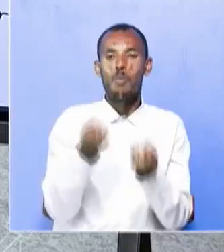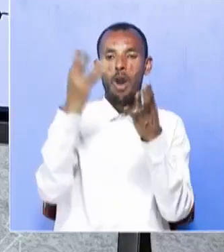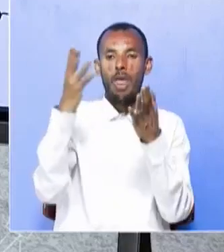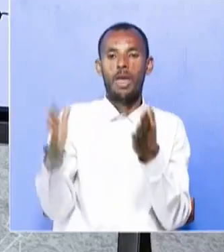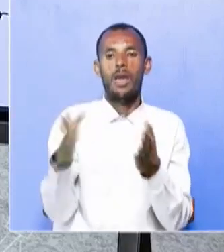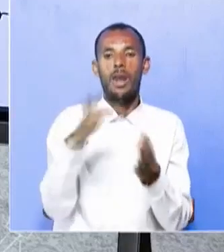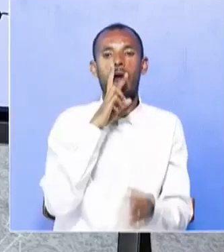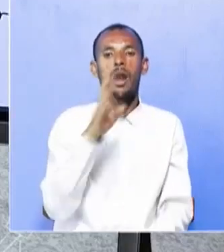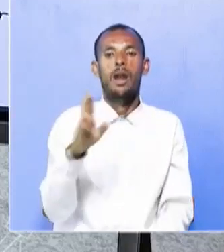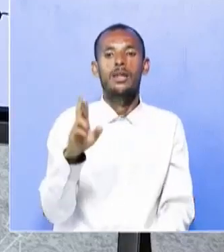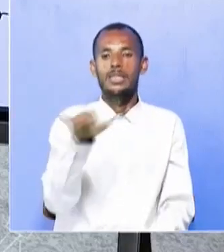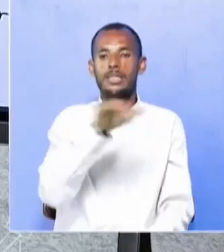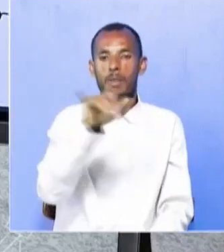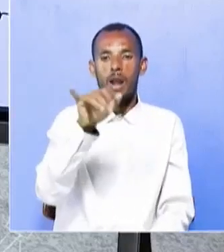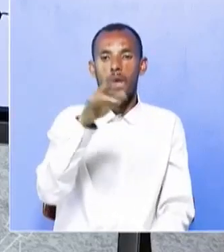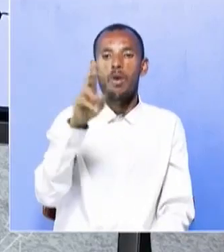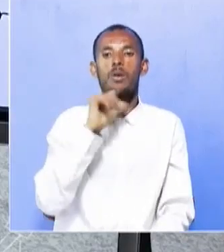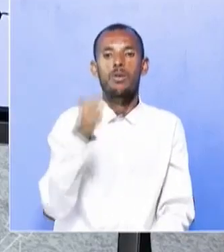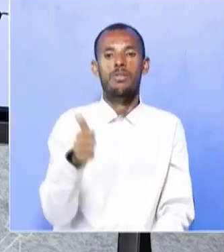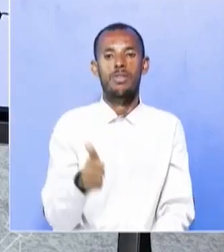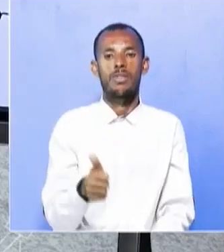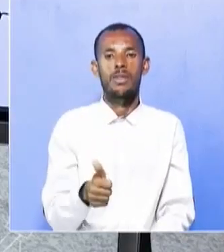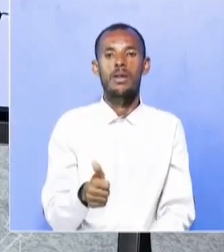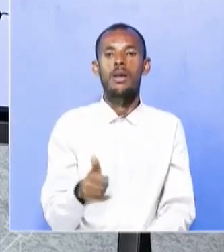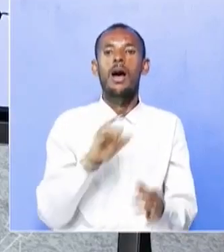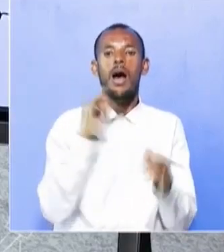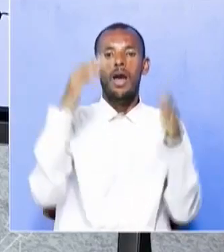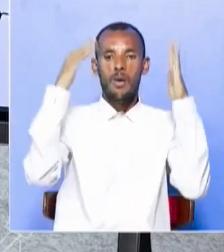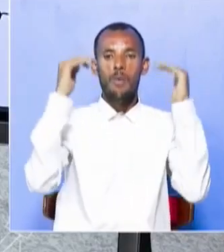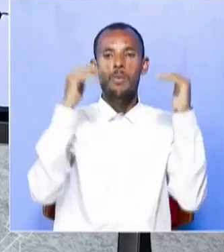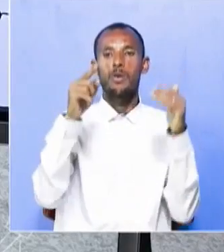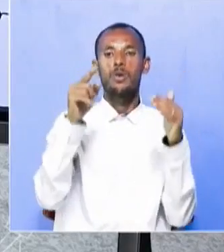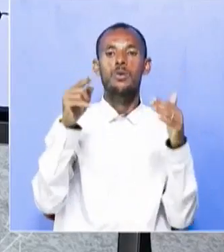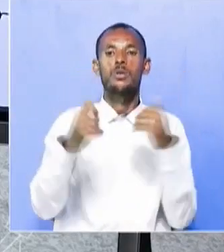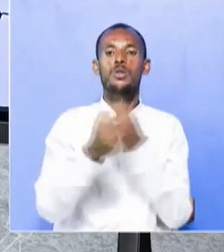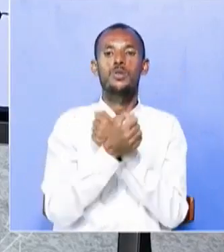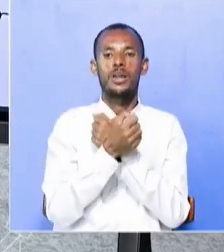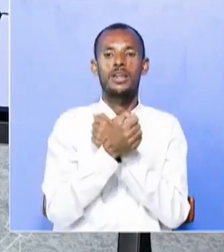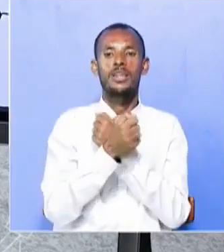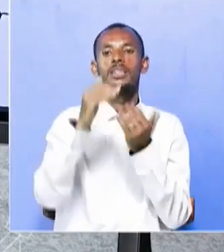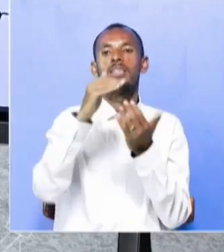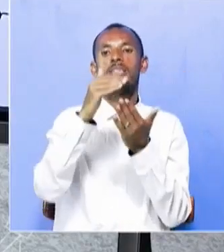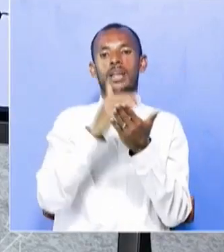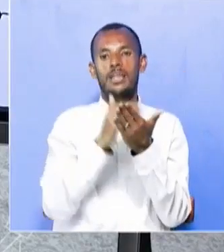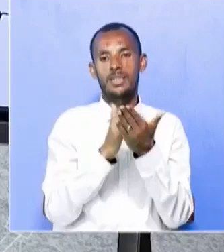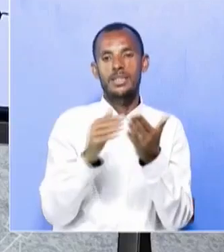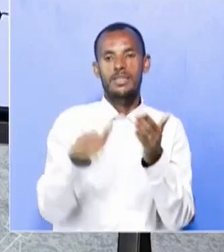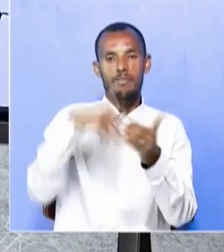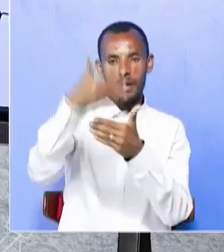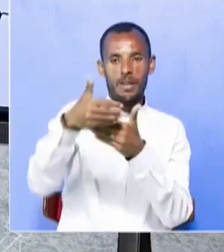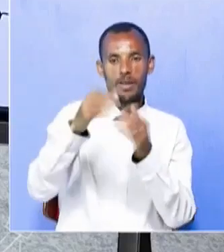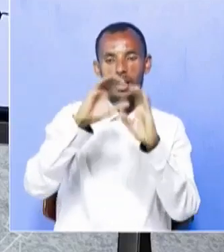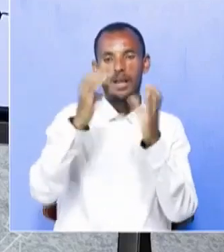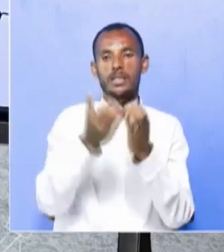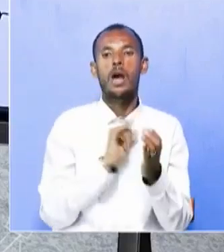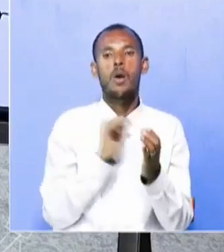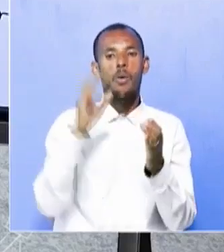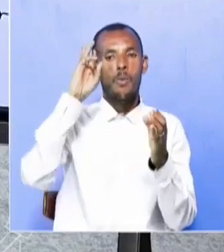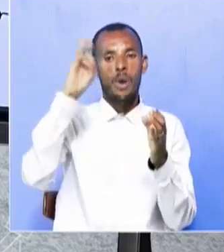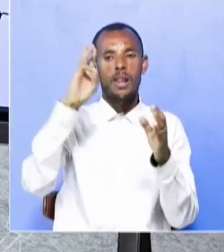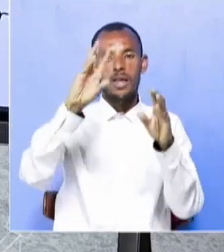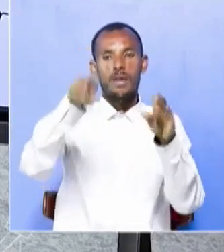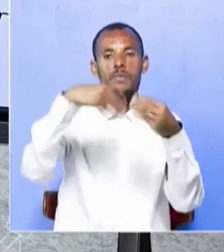polygons are similar or not. I hope you enjoyed the lesson. In the next lesson, I will bring some